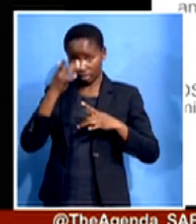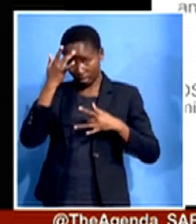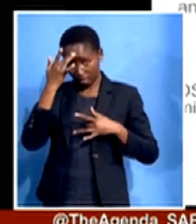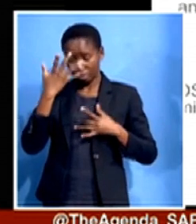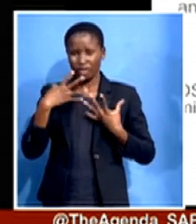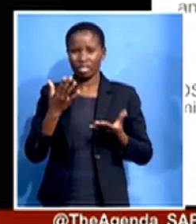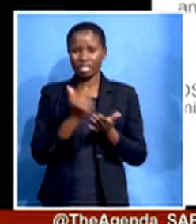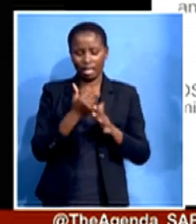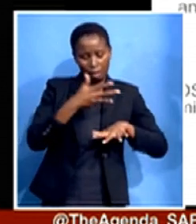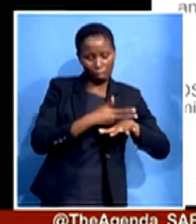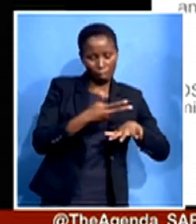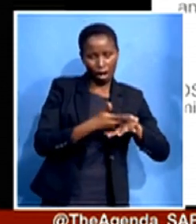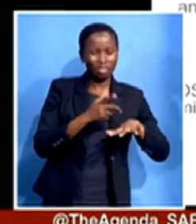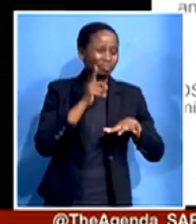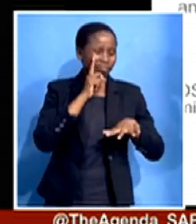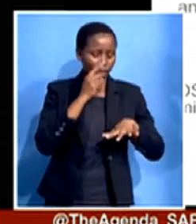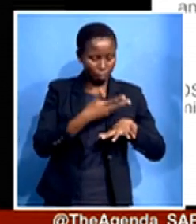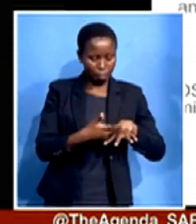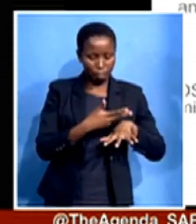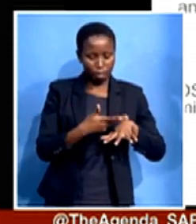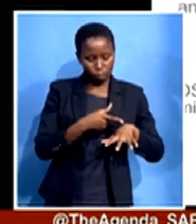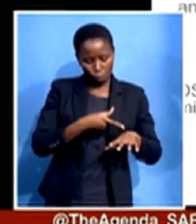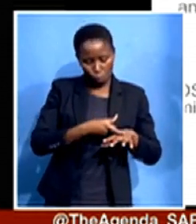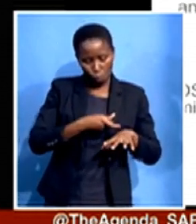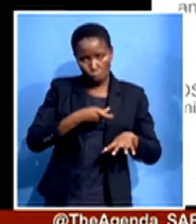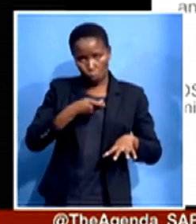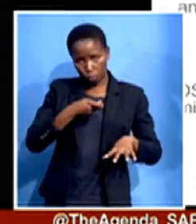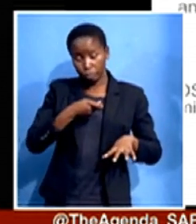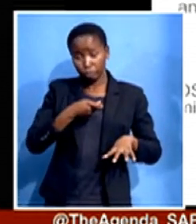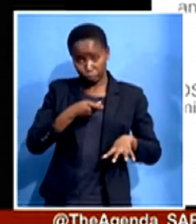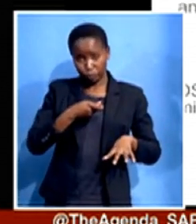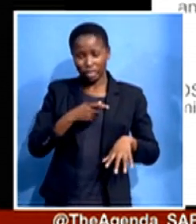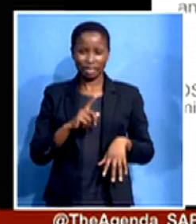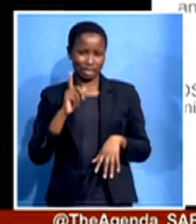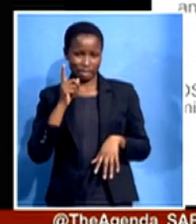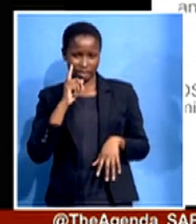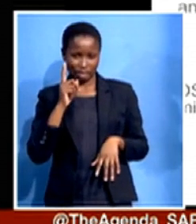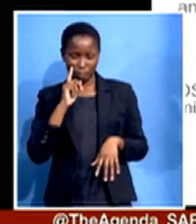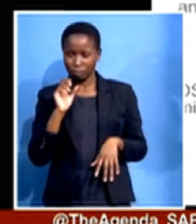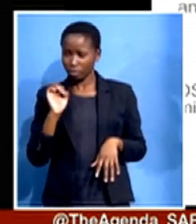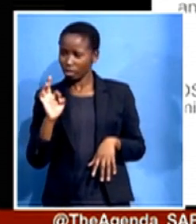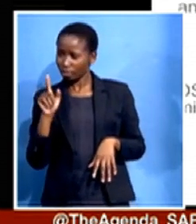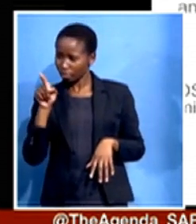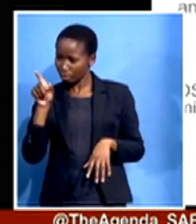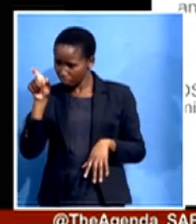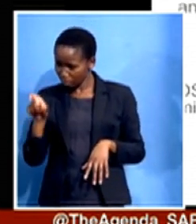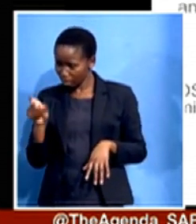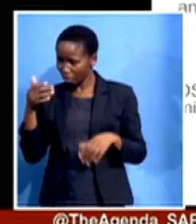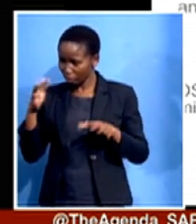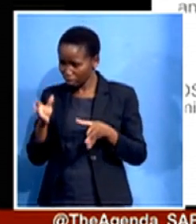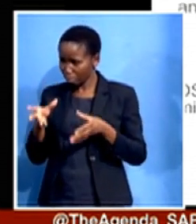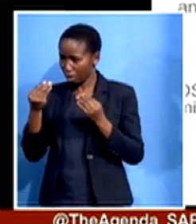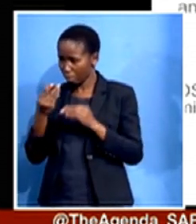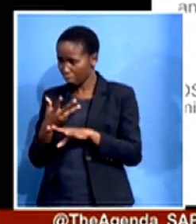the neutralization was happening to people who had firstly infected in the first wave and the people